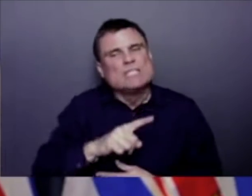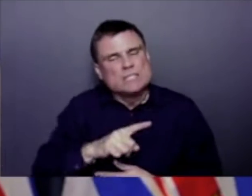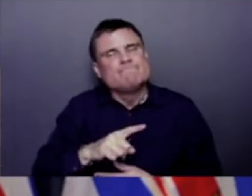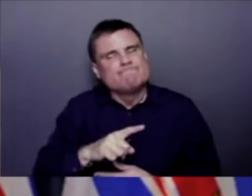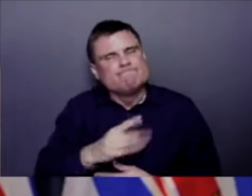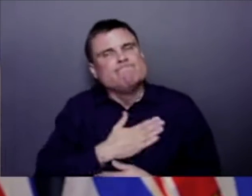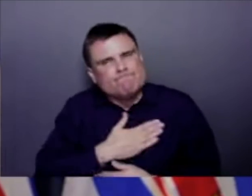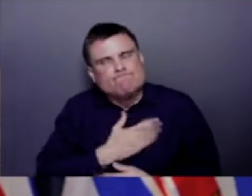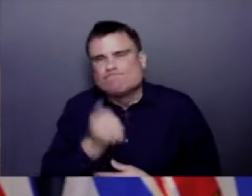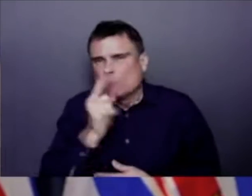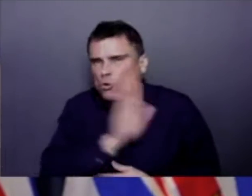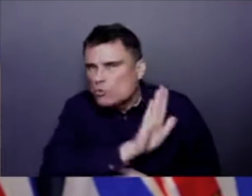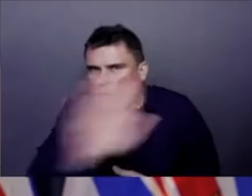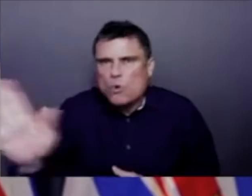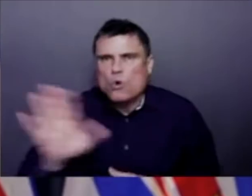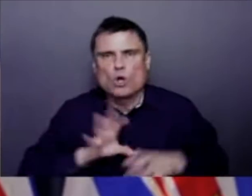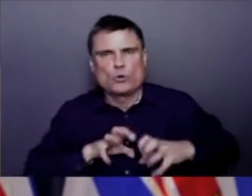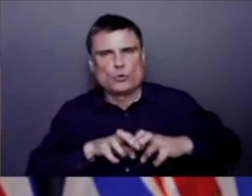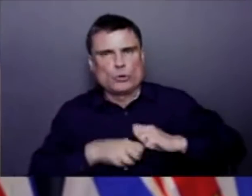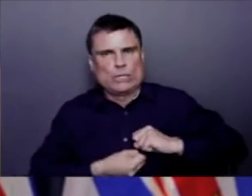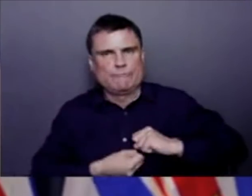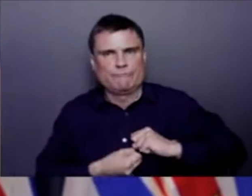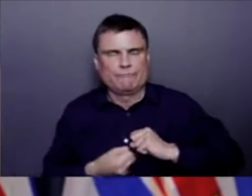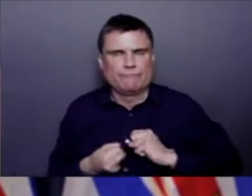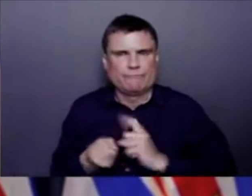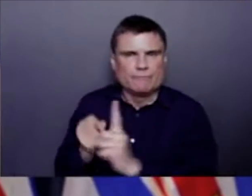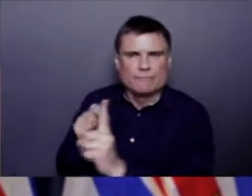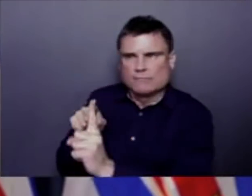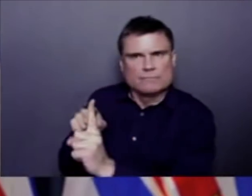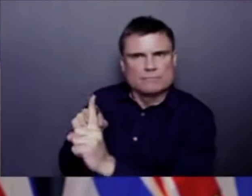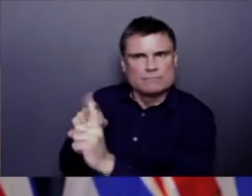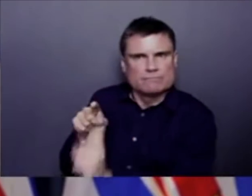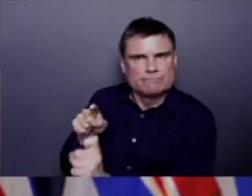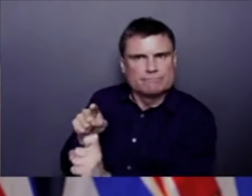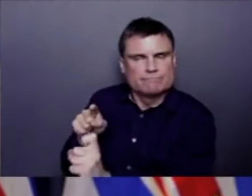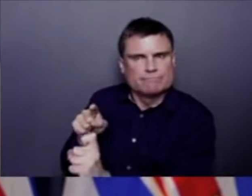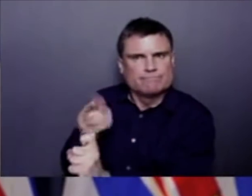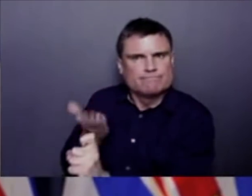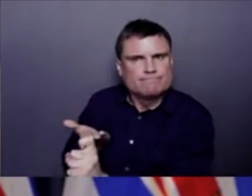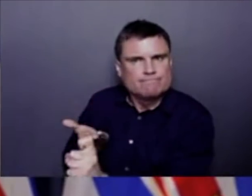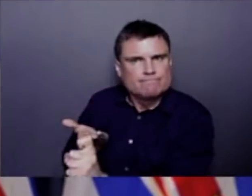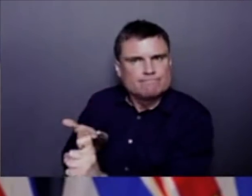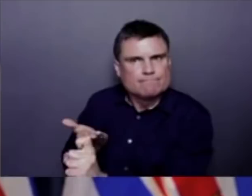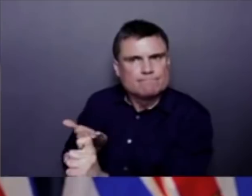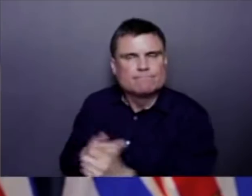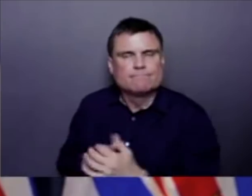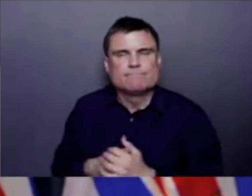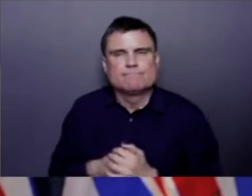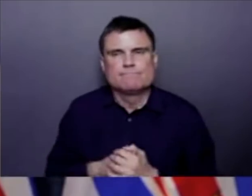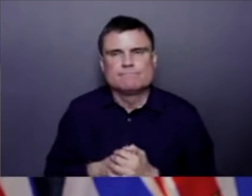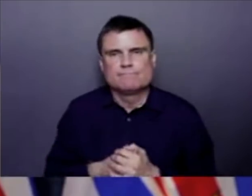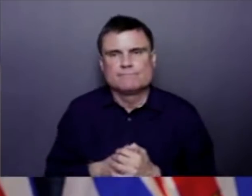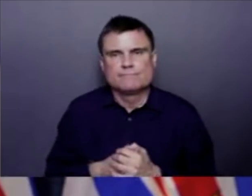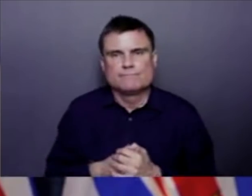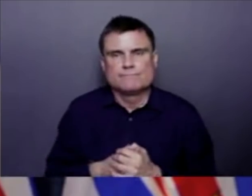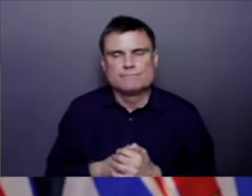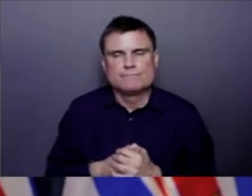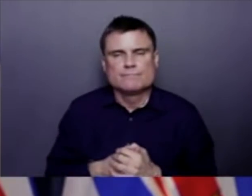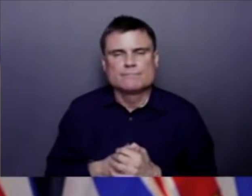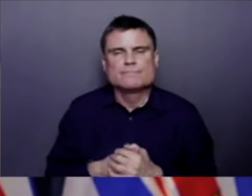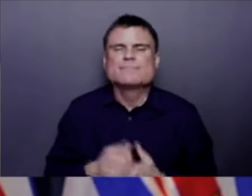think it's just also a good reminder to have them in our hearts on New Year's Eve and on